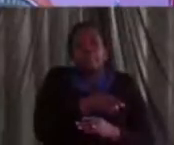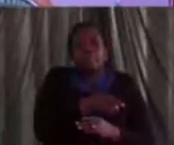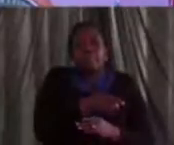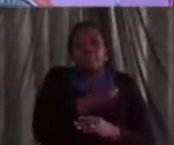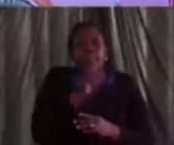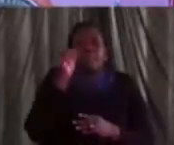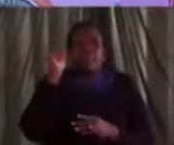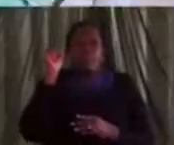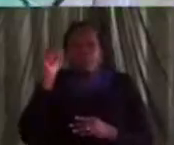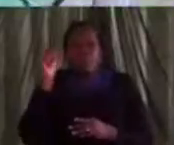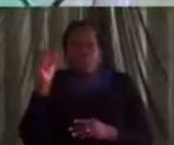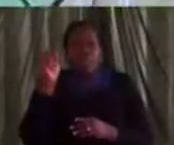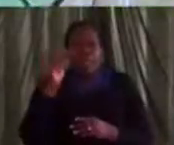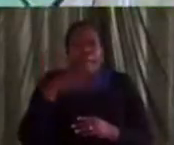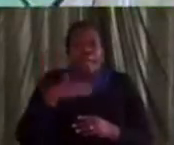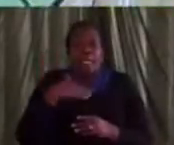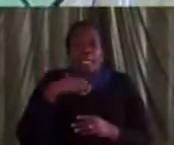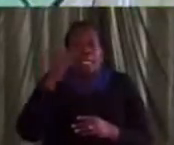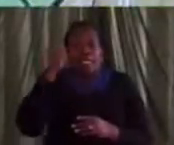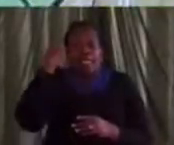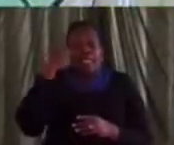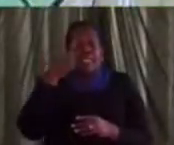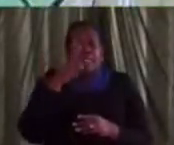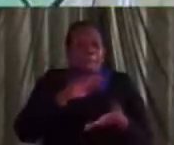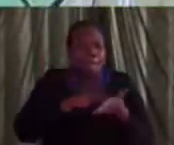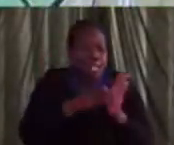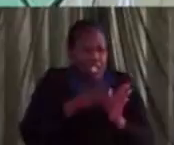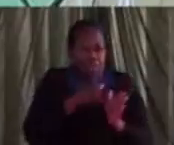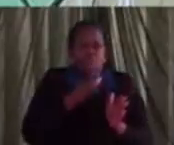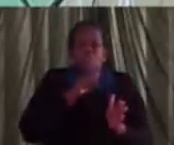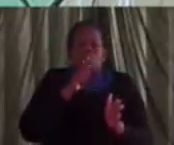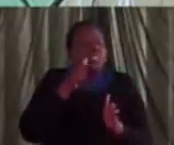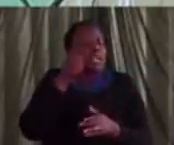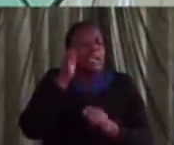Okay, so I understand you to mean you do not agree with that analogy.